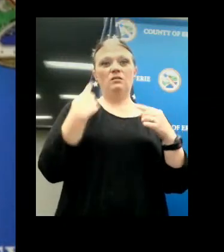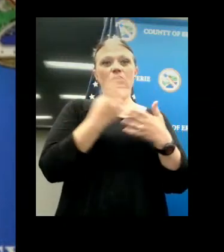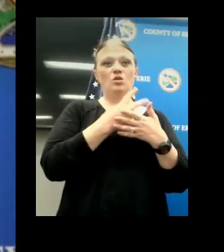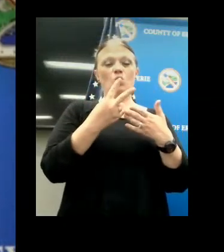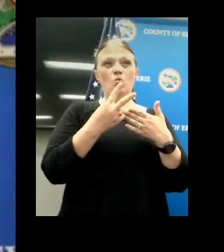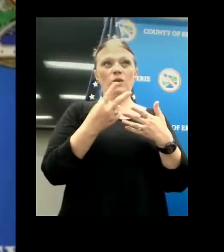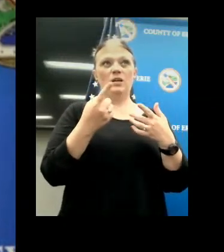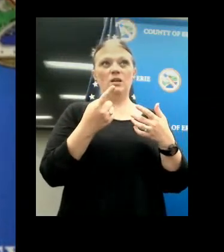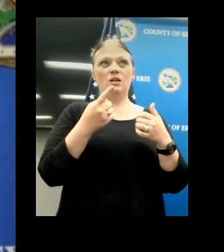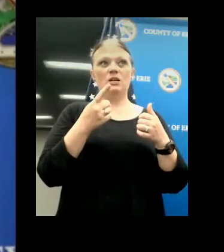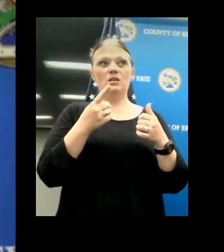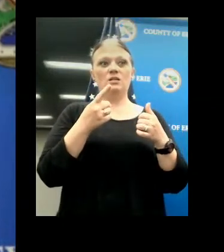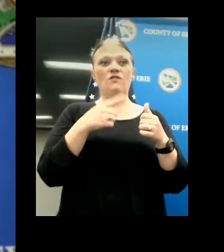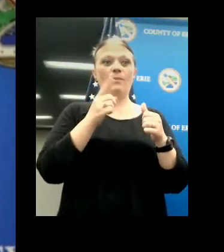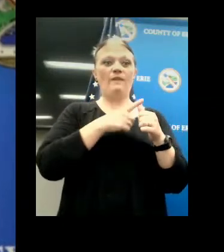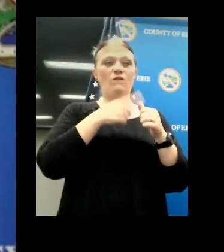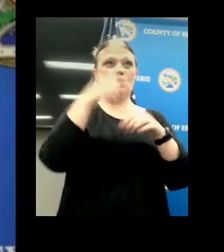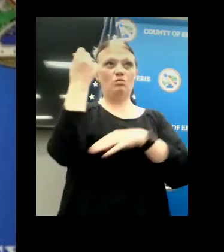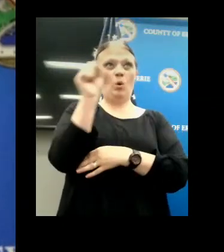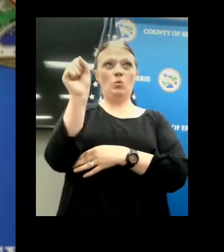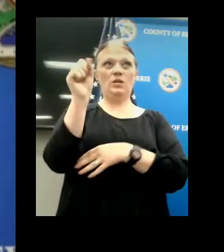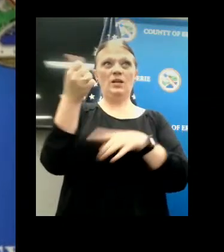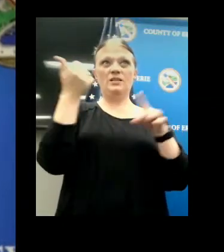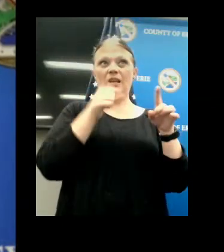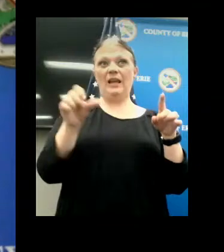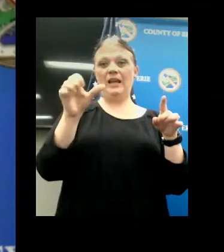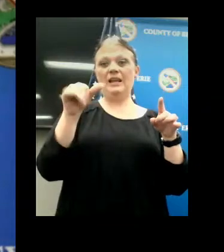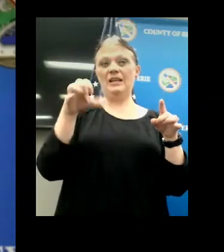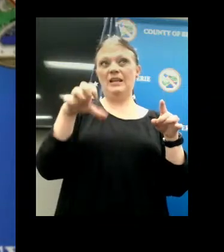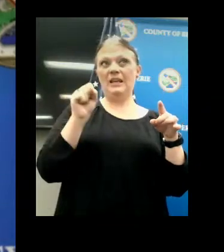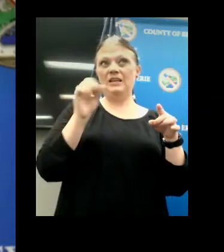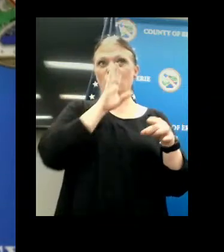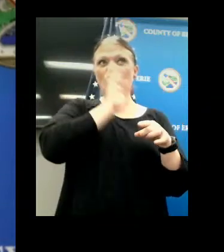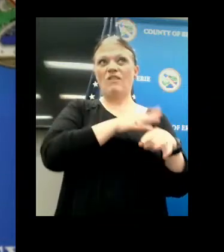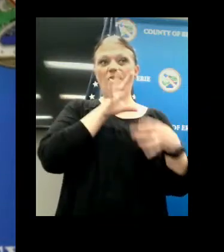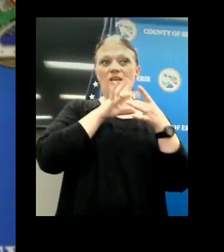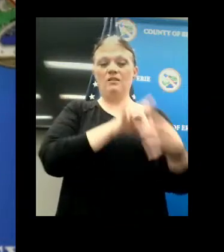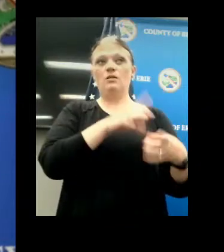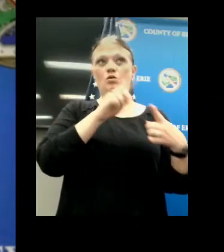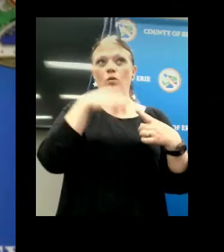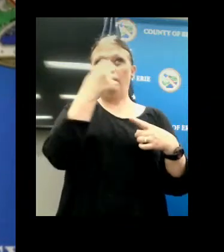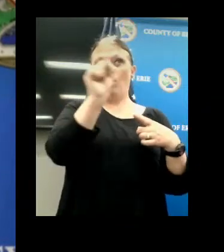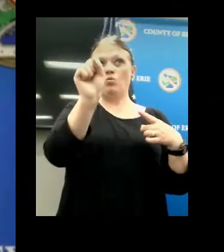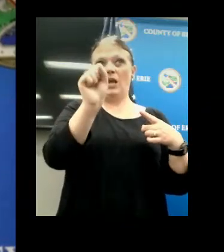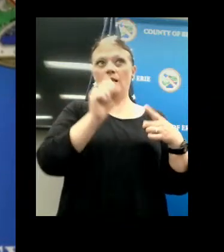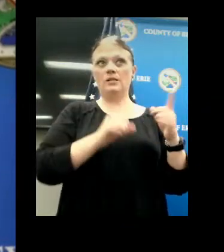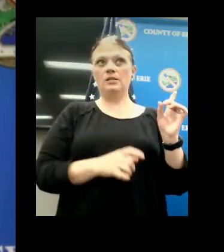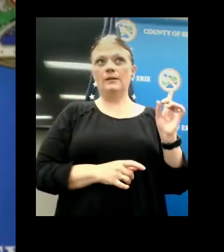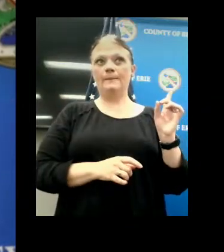out from the first round of protests. Are we seeing any cases directly linked to that first weekend?